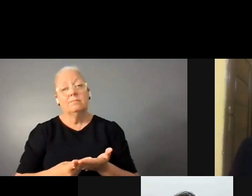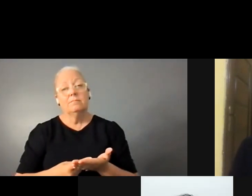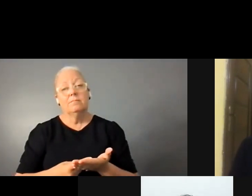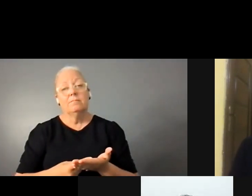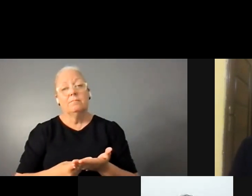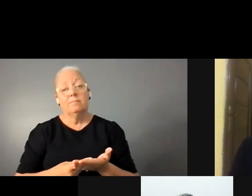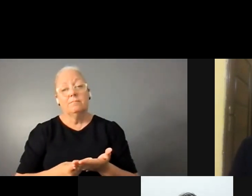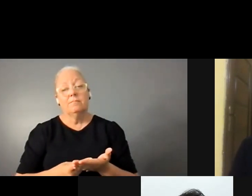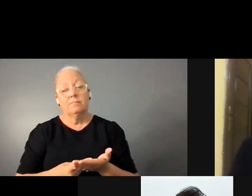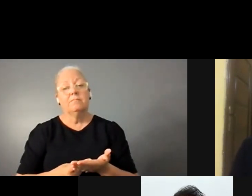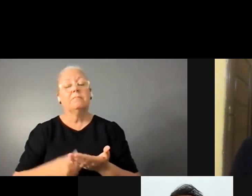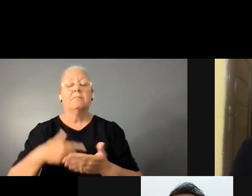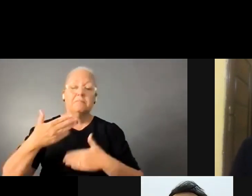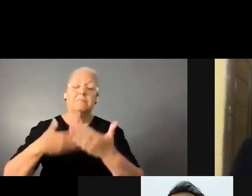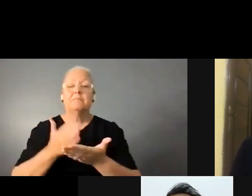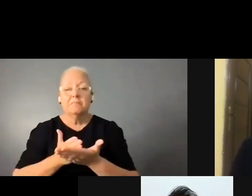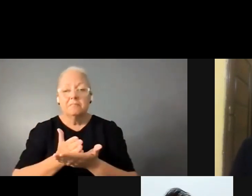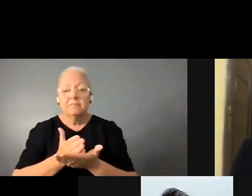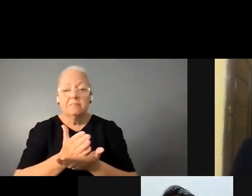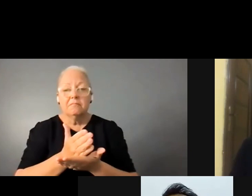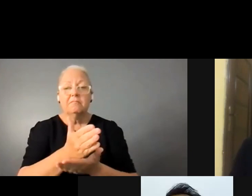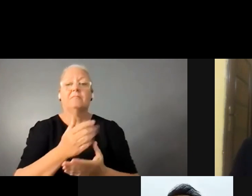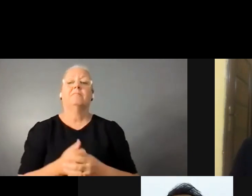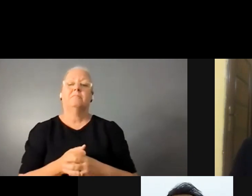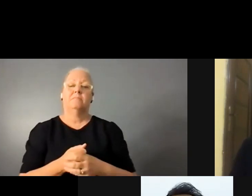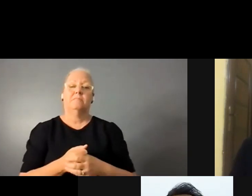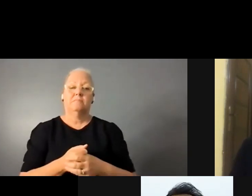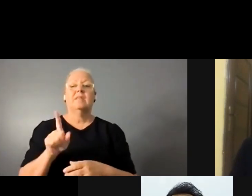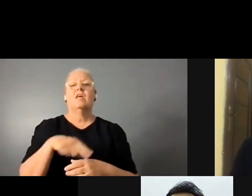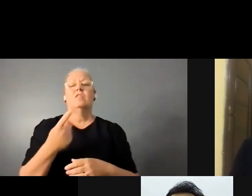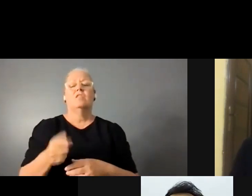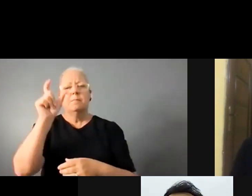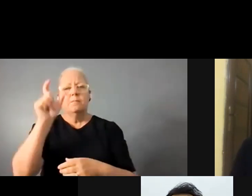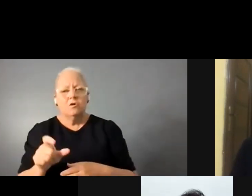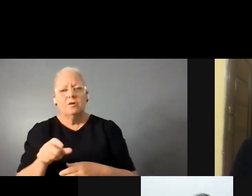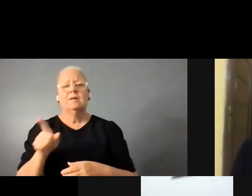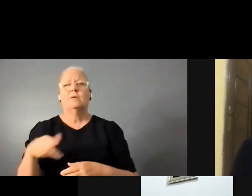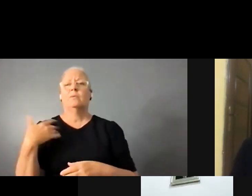Then we listened to the story of Ma'moon, a story of great struggle and success.